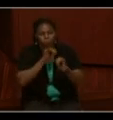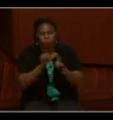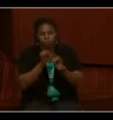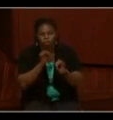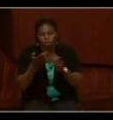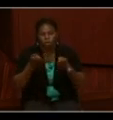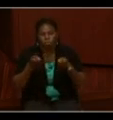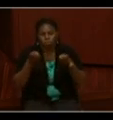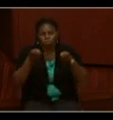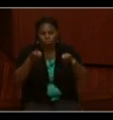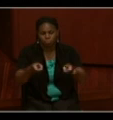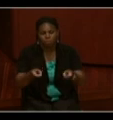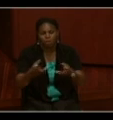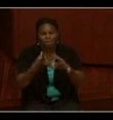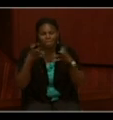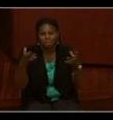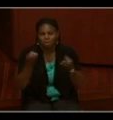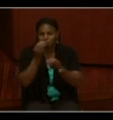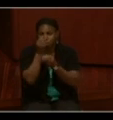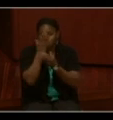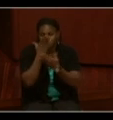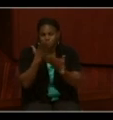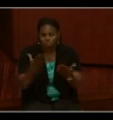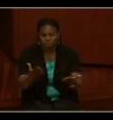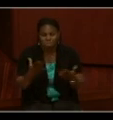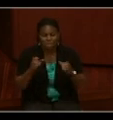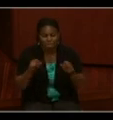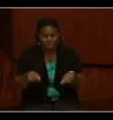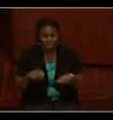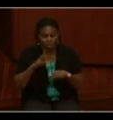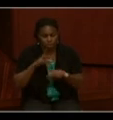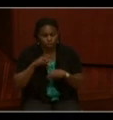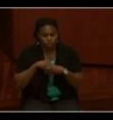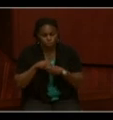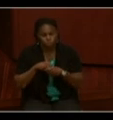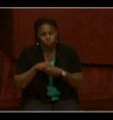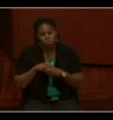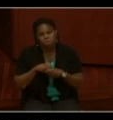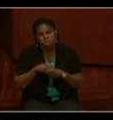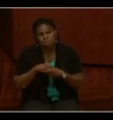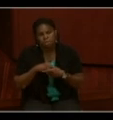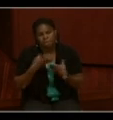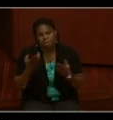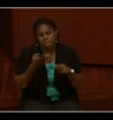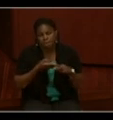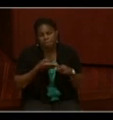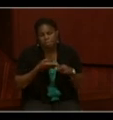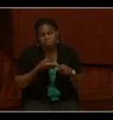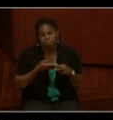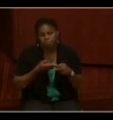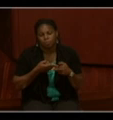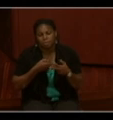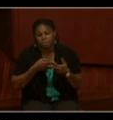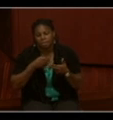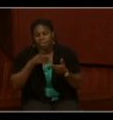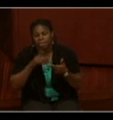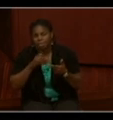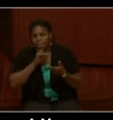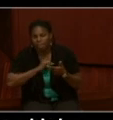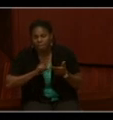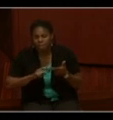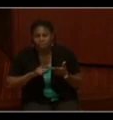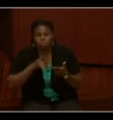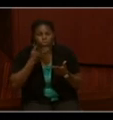provide us a wealth of information. They can include the names, the age, the place of